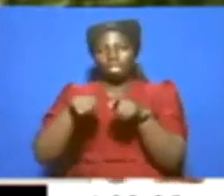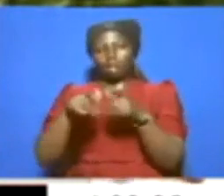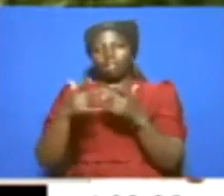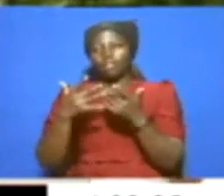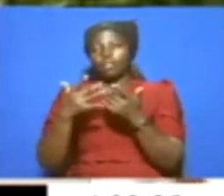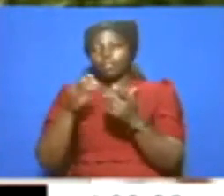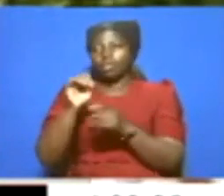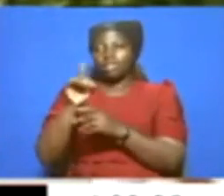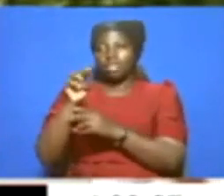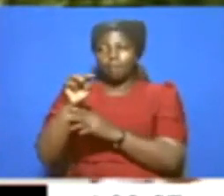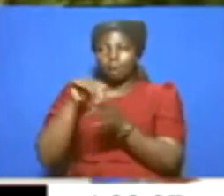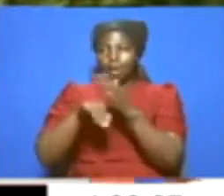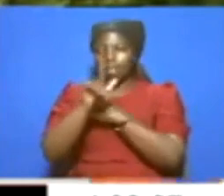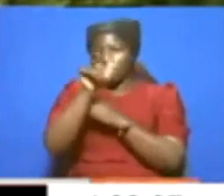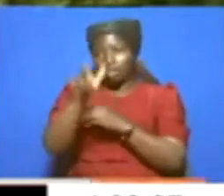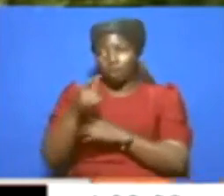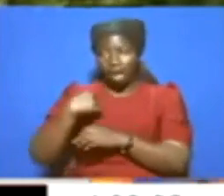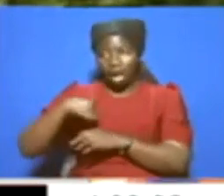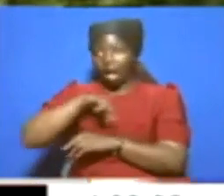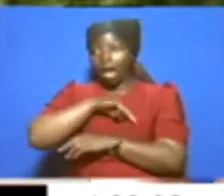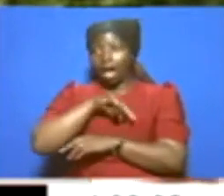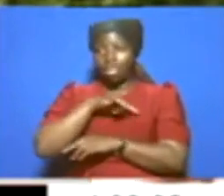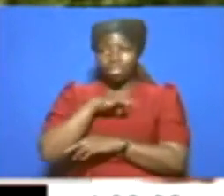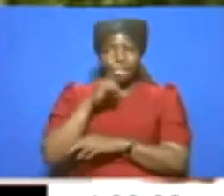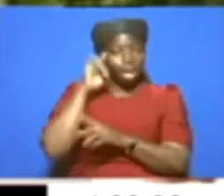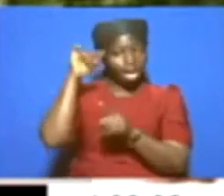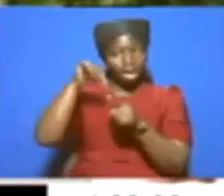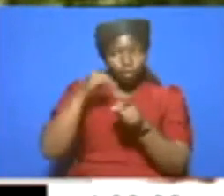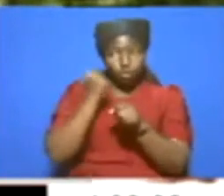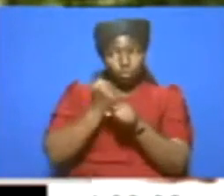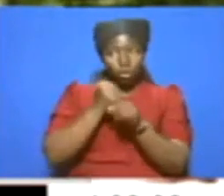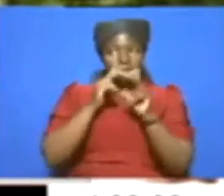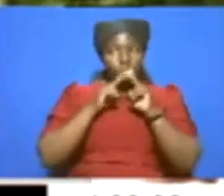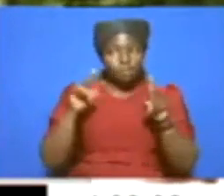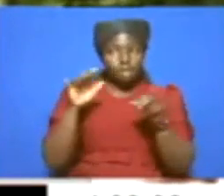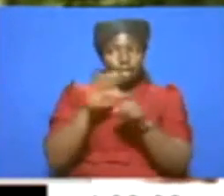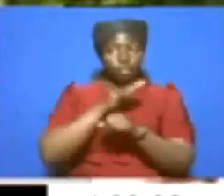ya amani. Sisi adui yetu ni mmoja peke yake.